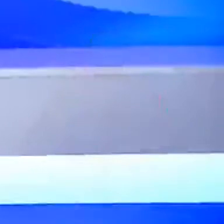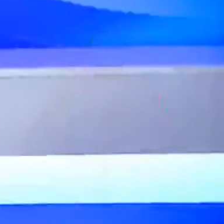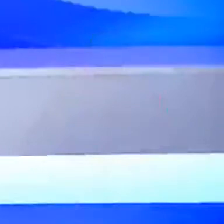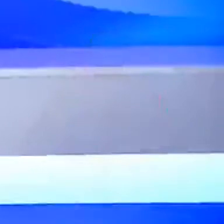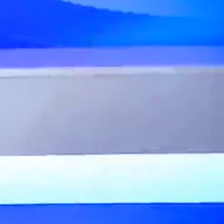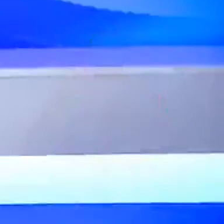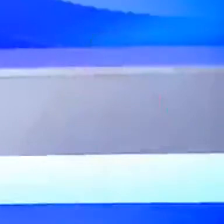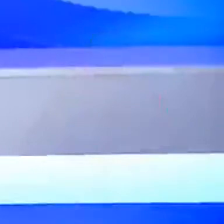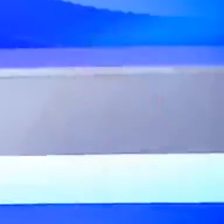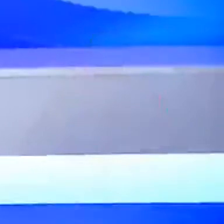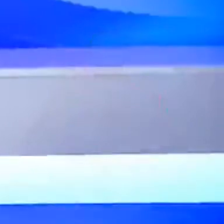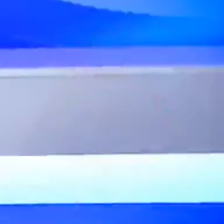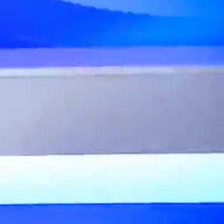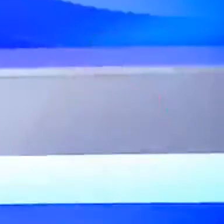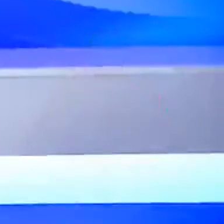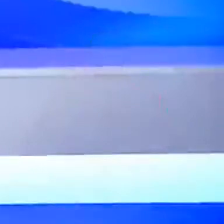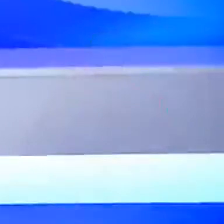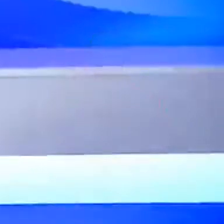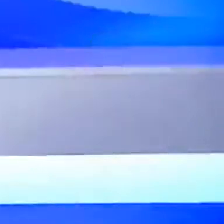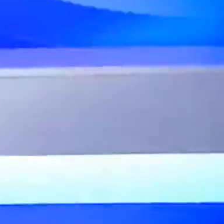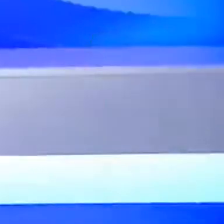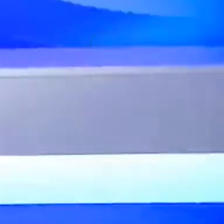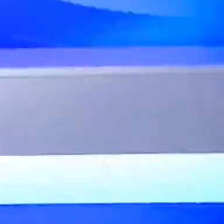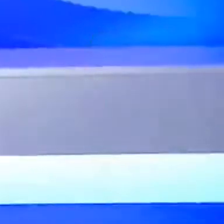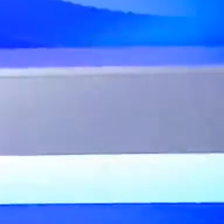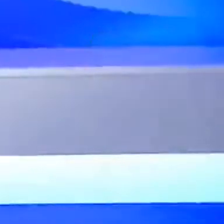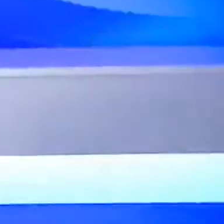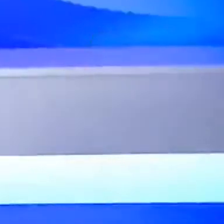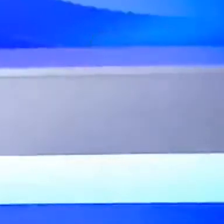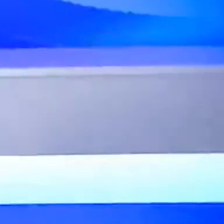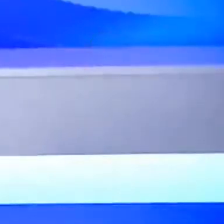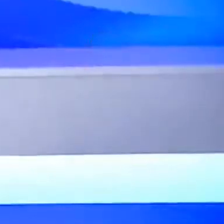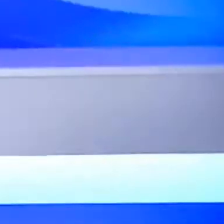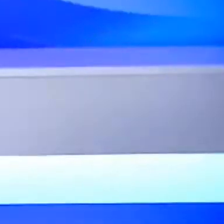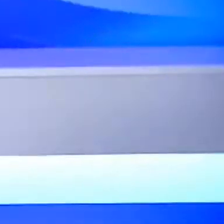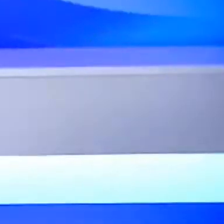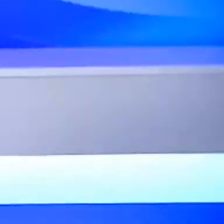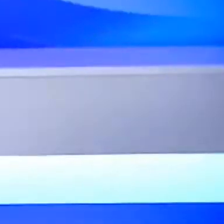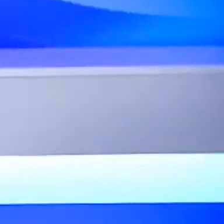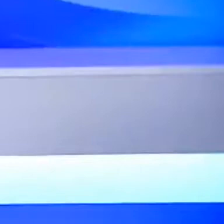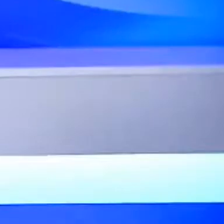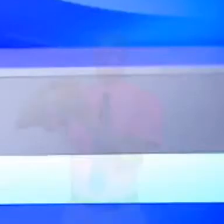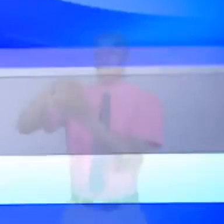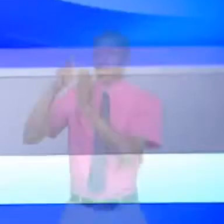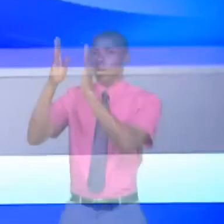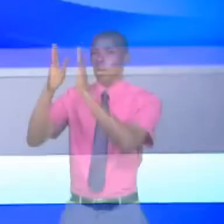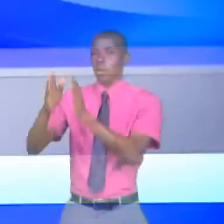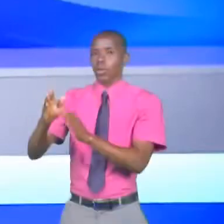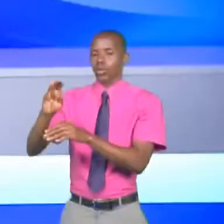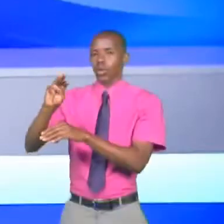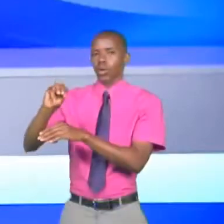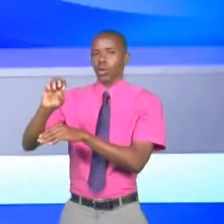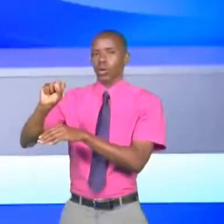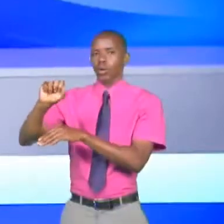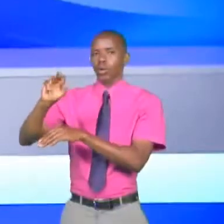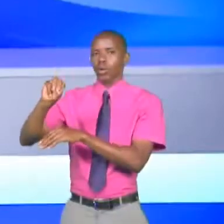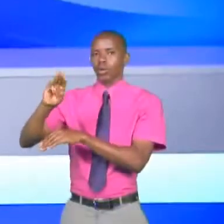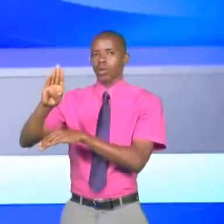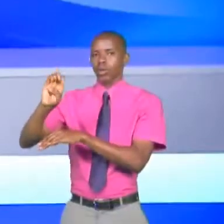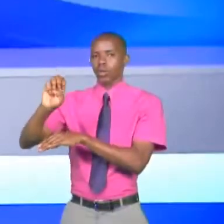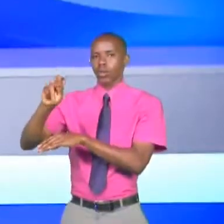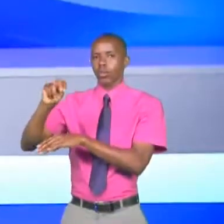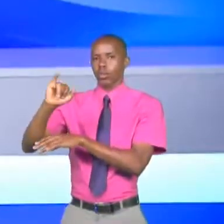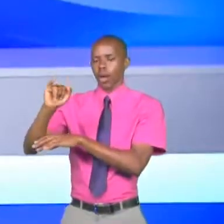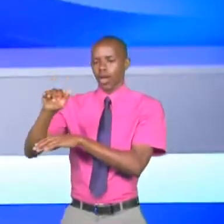us get right into it. Jubilee Party of Kenya will not be fielding any candidate in the Msambweni constituency